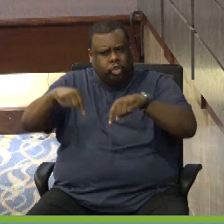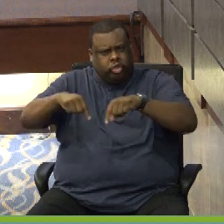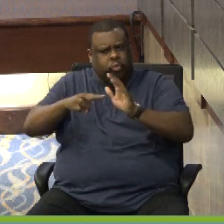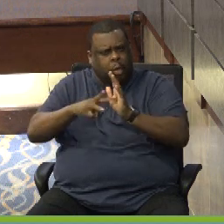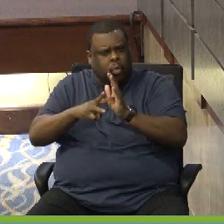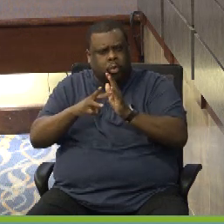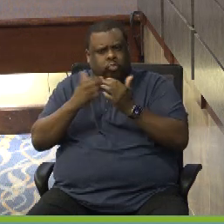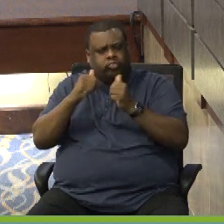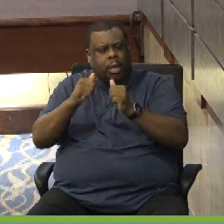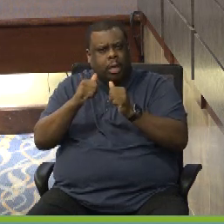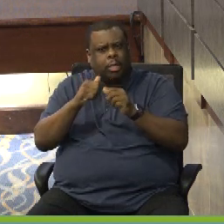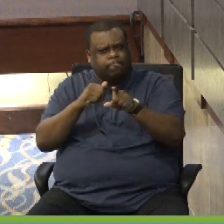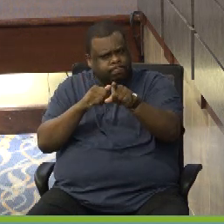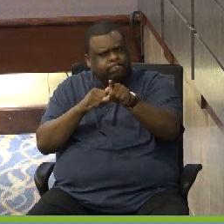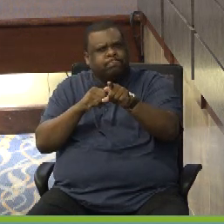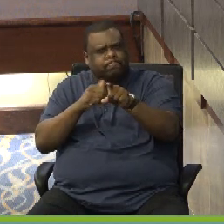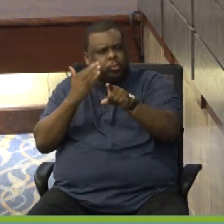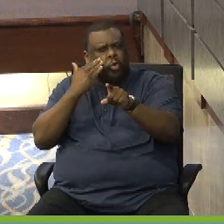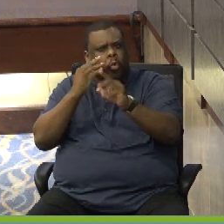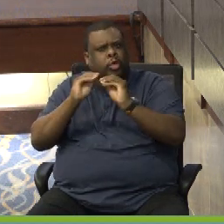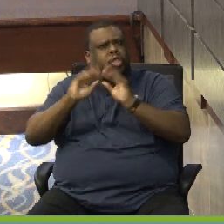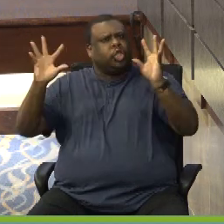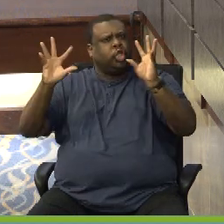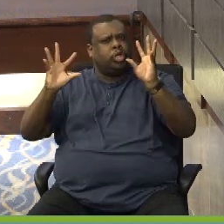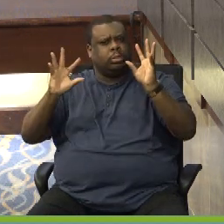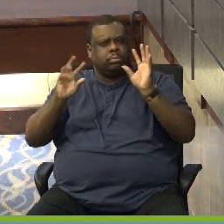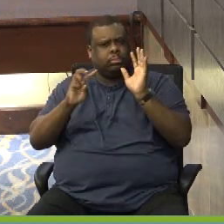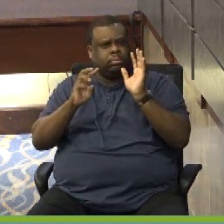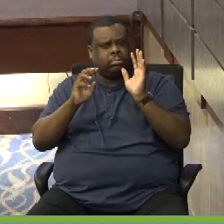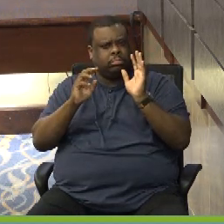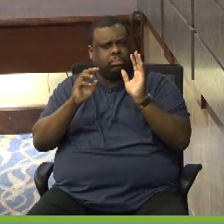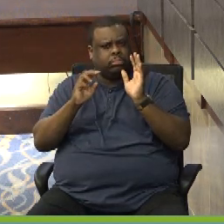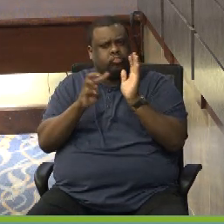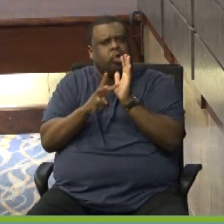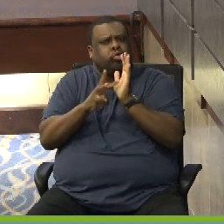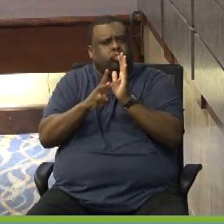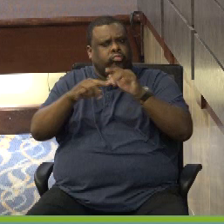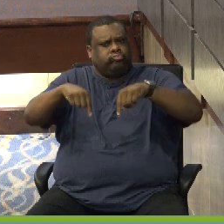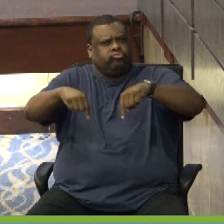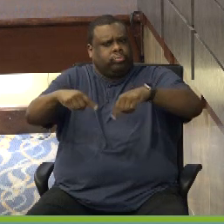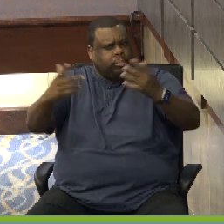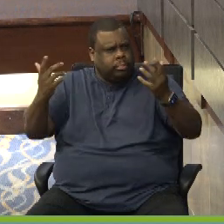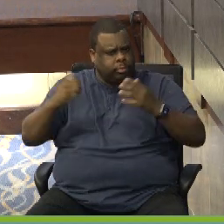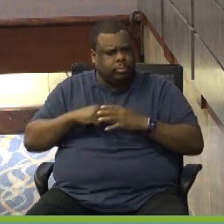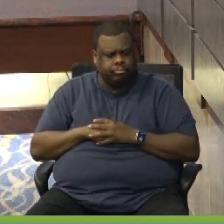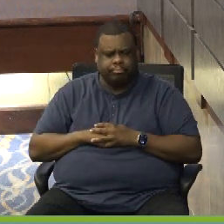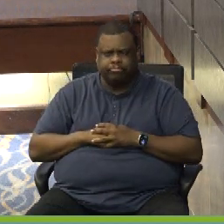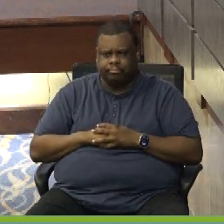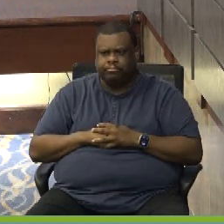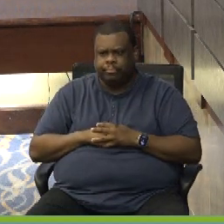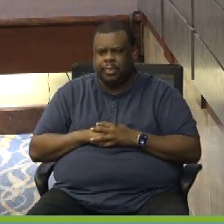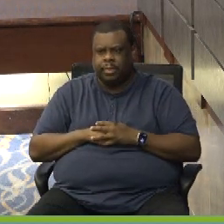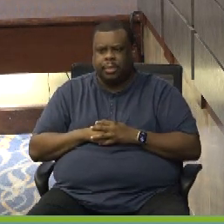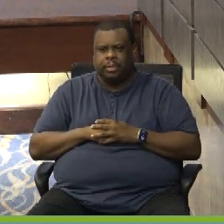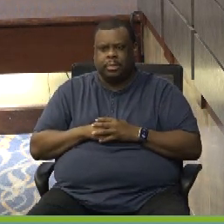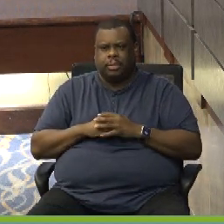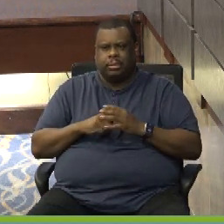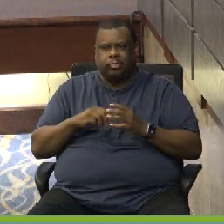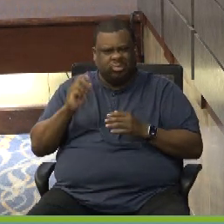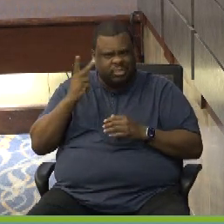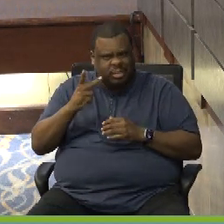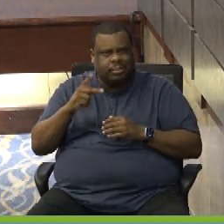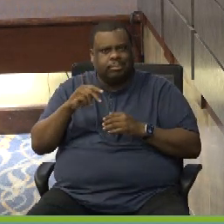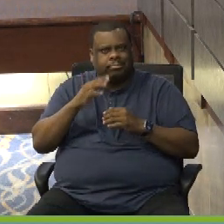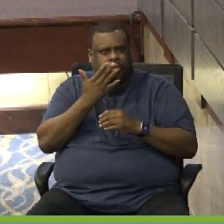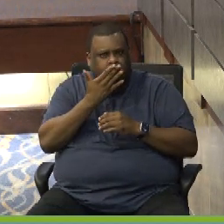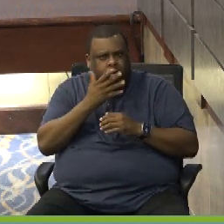our differentiators, what makes us different, our purpose, why are we here and what are we doing, our core principles, the values and pillars that support